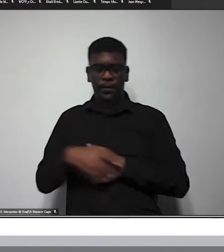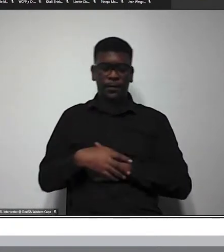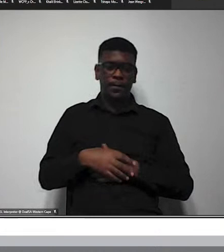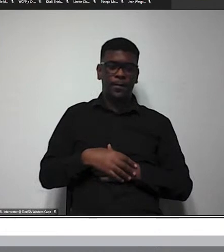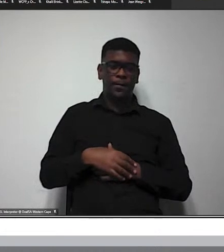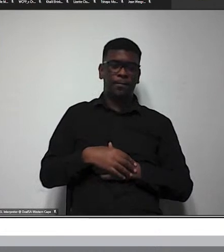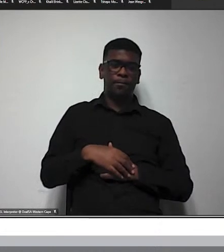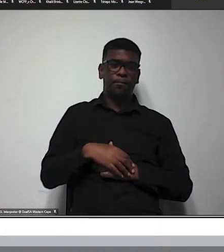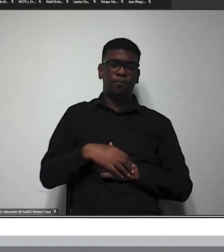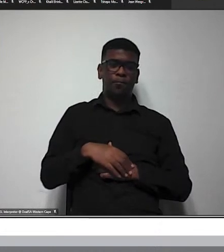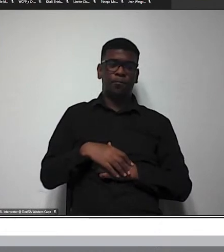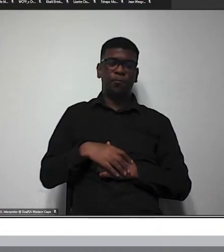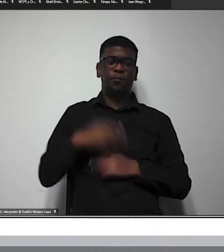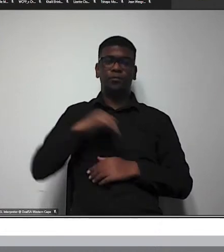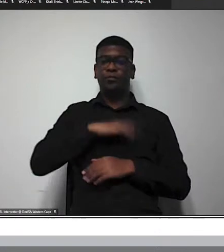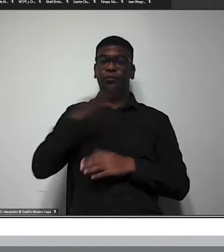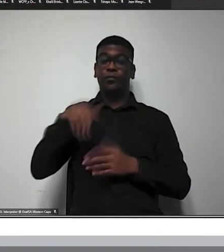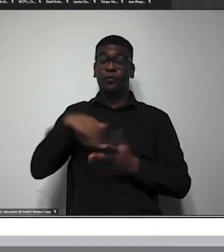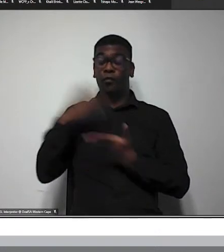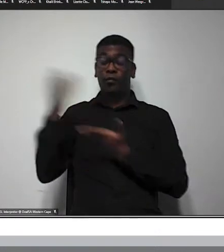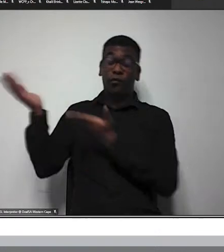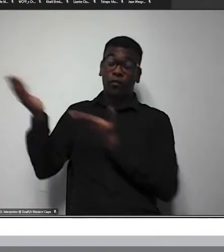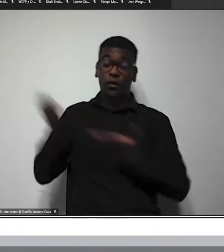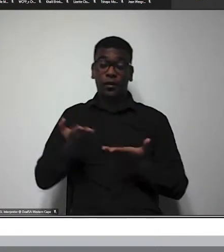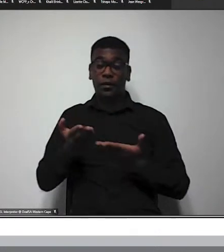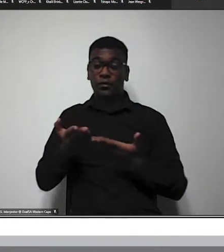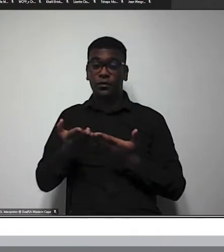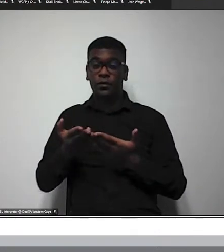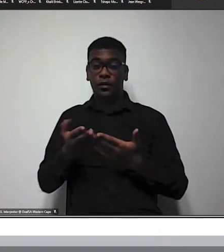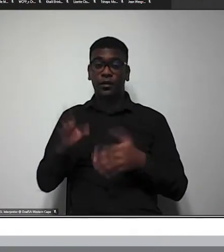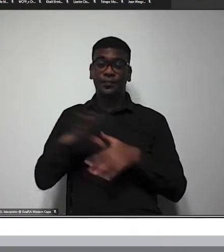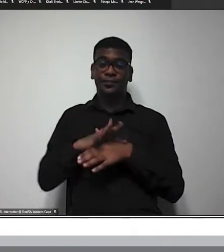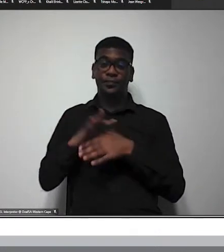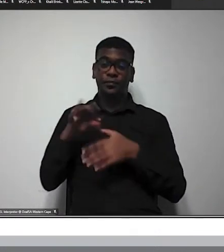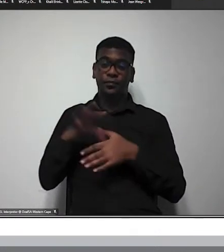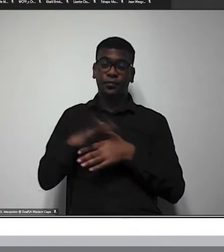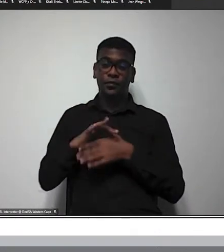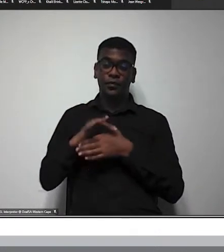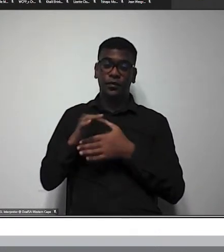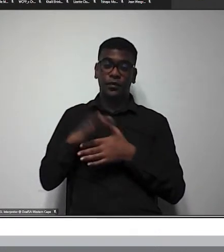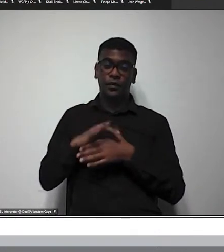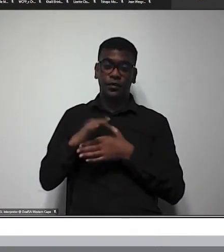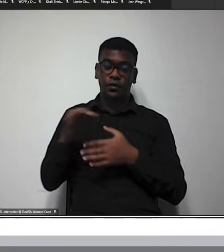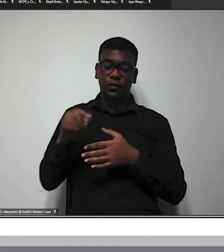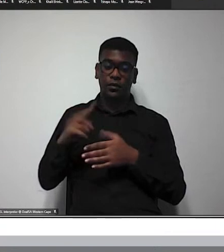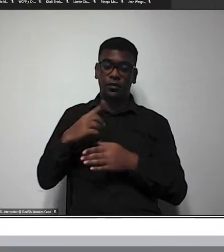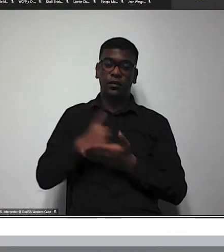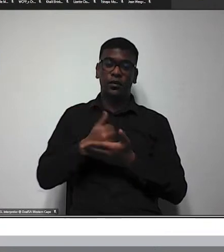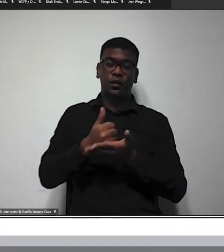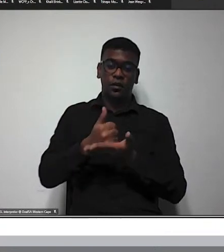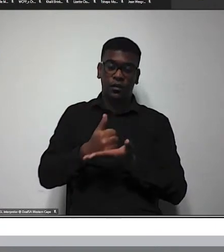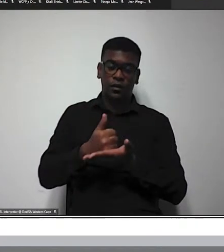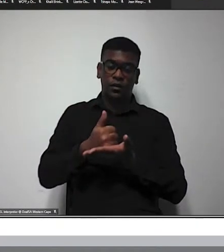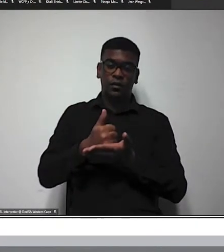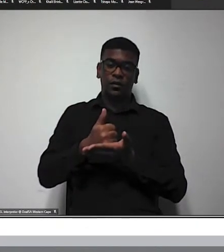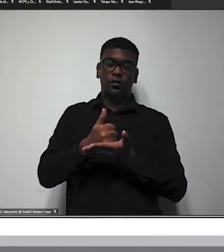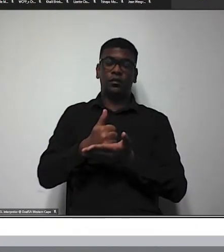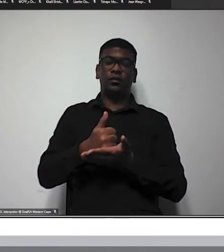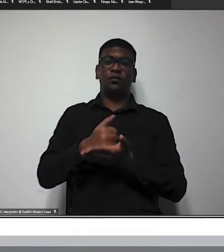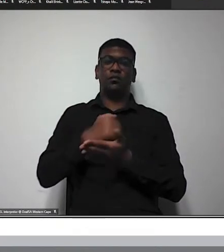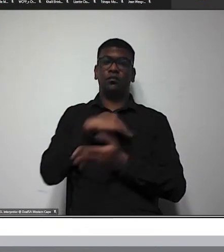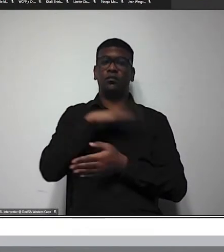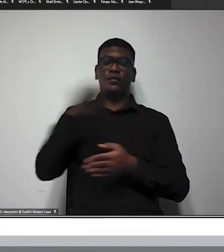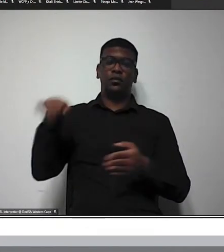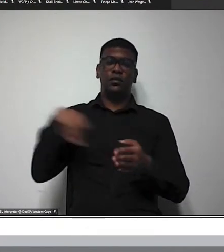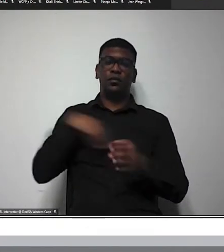actually importing meat to supplement our demand in